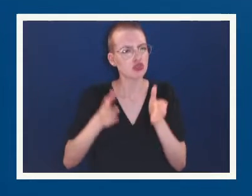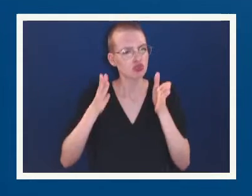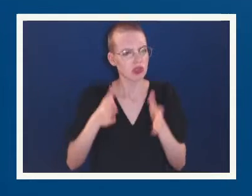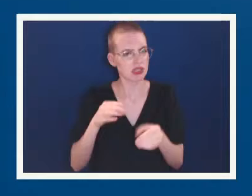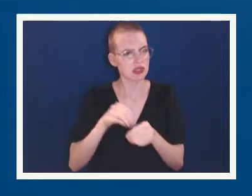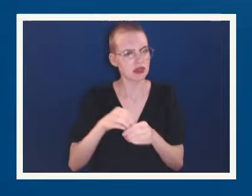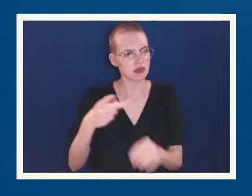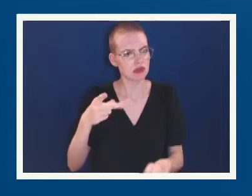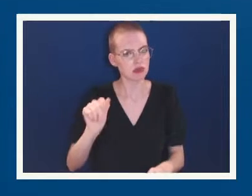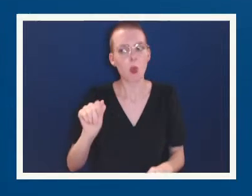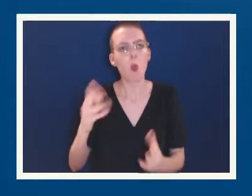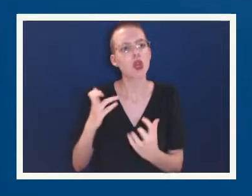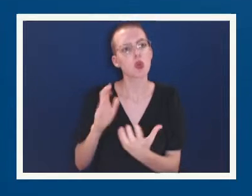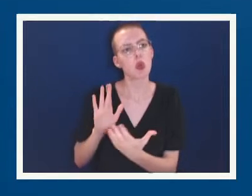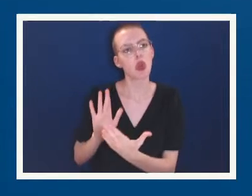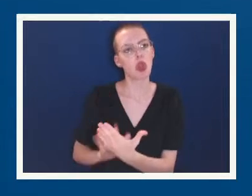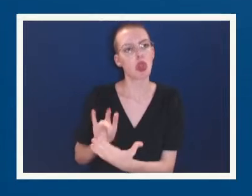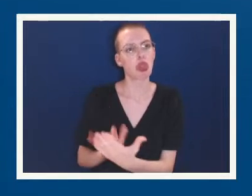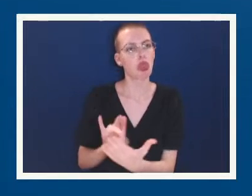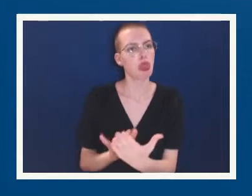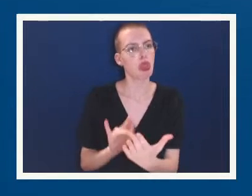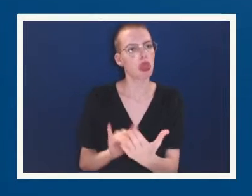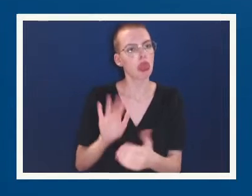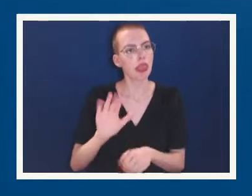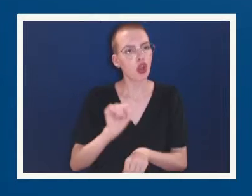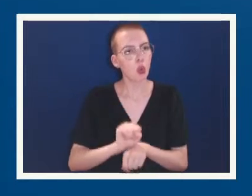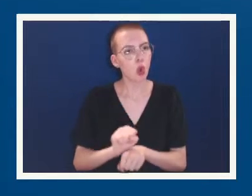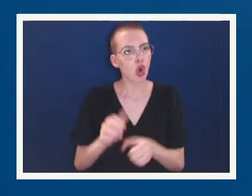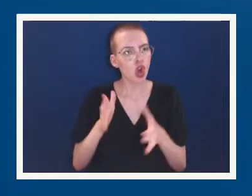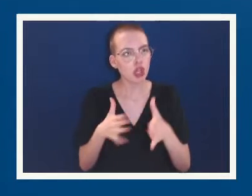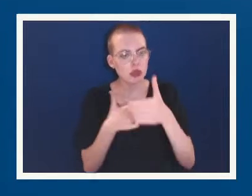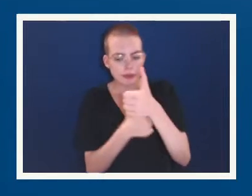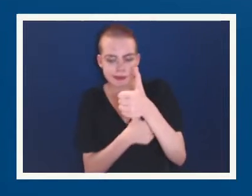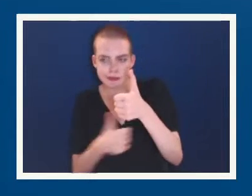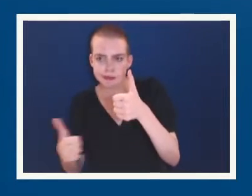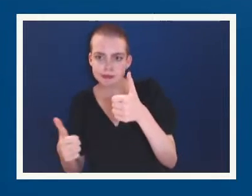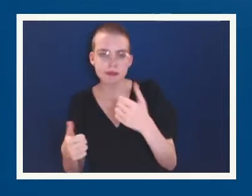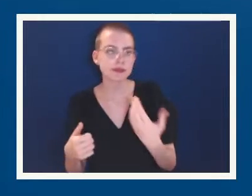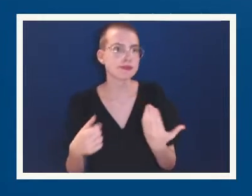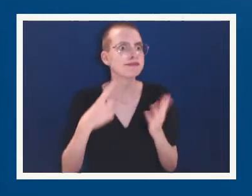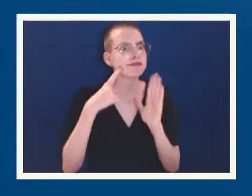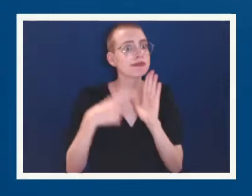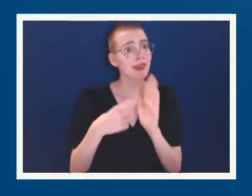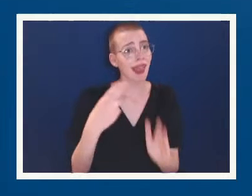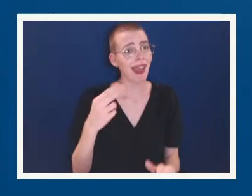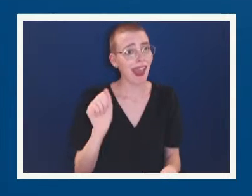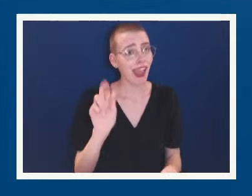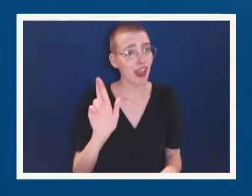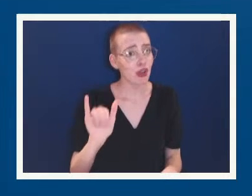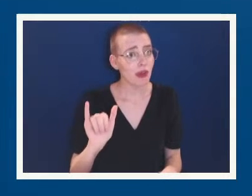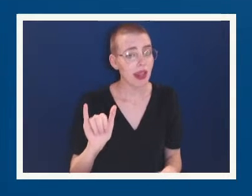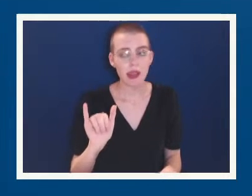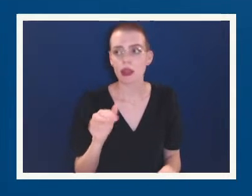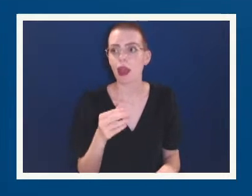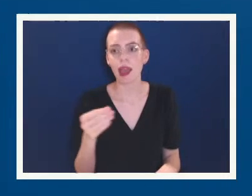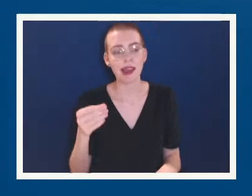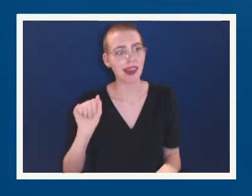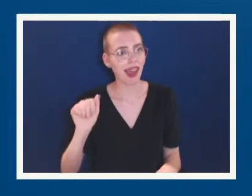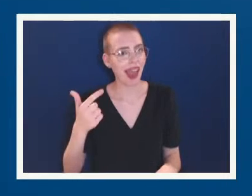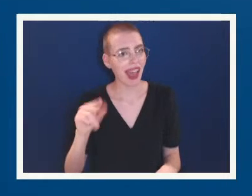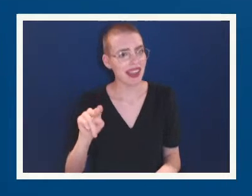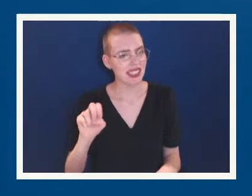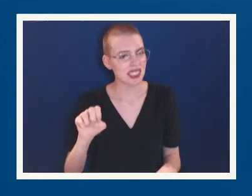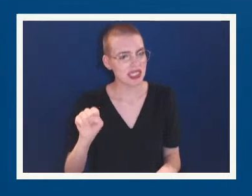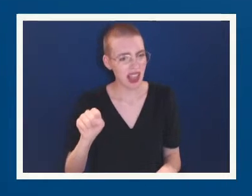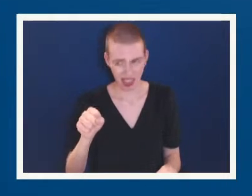Pennsylvania workers like Harry and Agnes who were doing backbreaking work on Pennsylvania's roadways, I found out